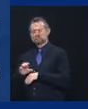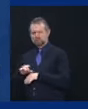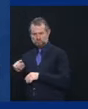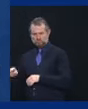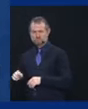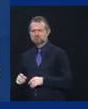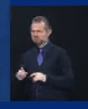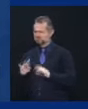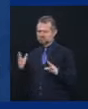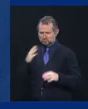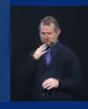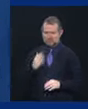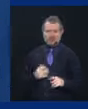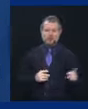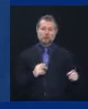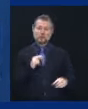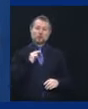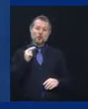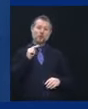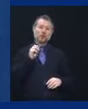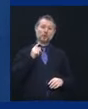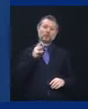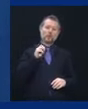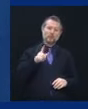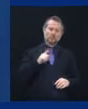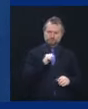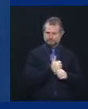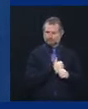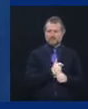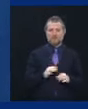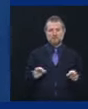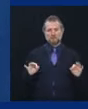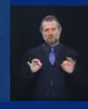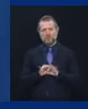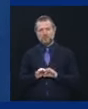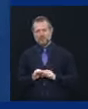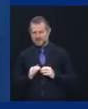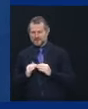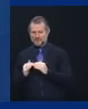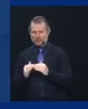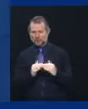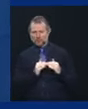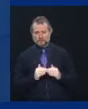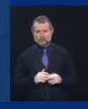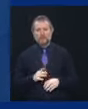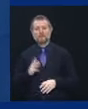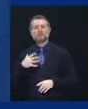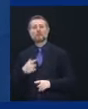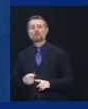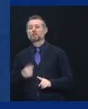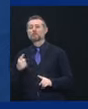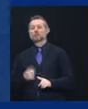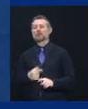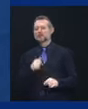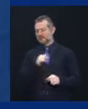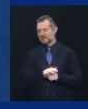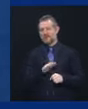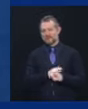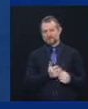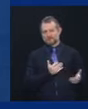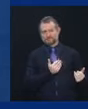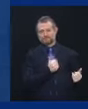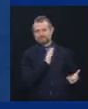pop-up sites for us. So the equity is also very important to us. But the issue is supply, and that's not going to change.